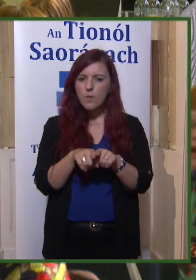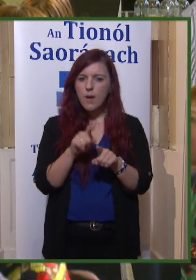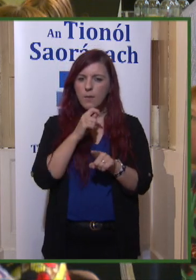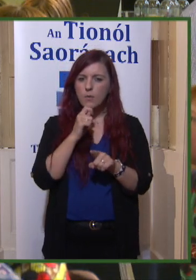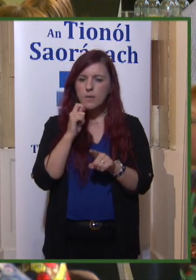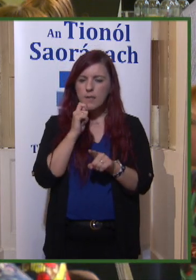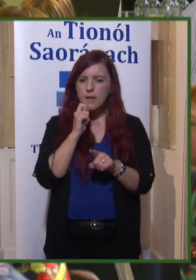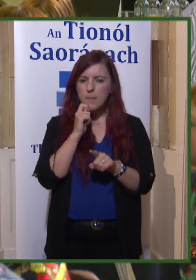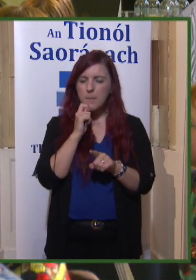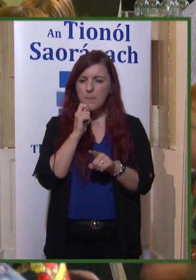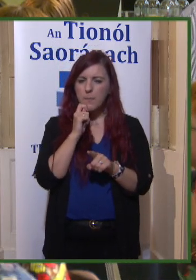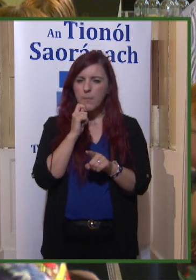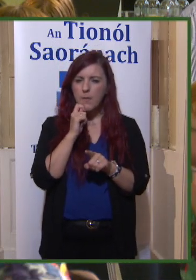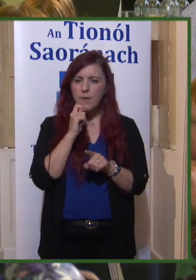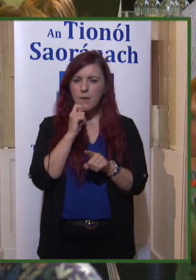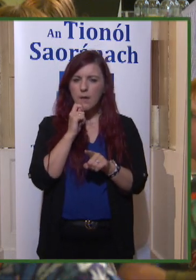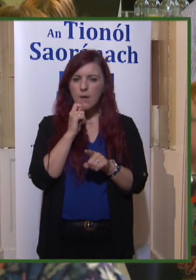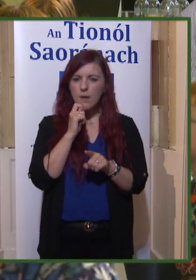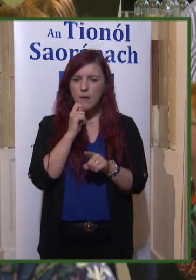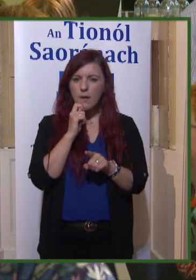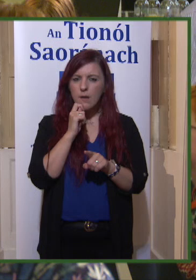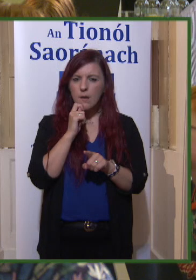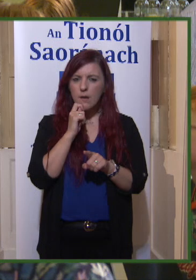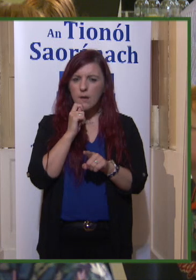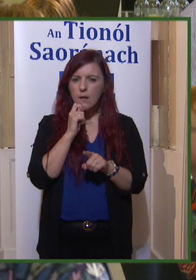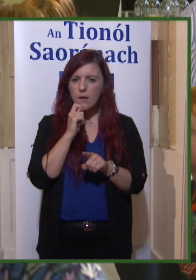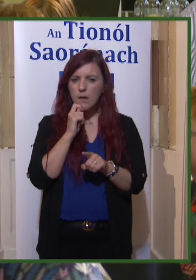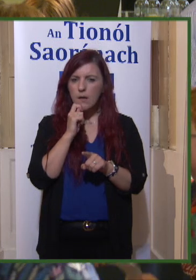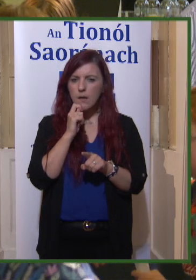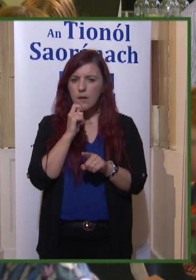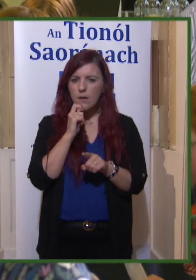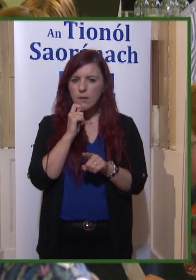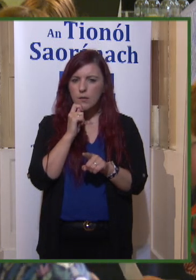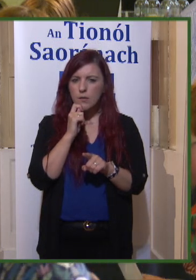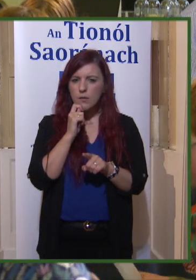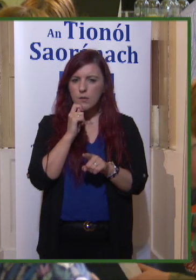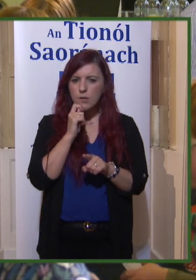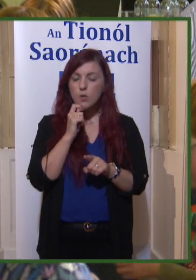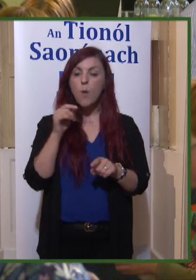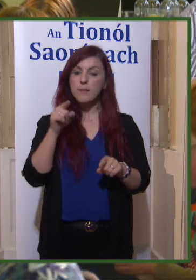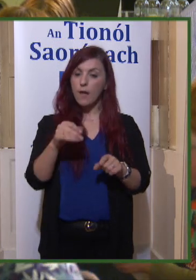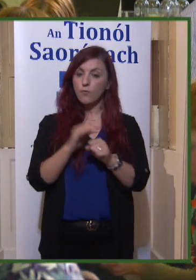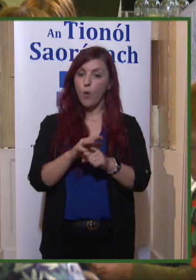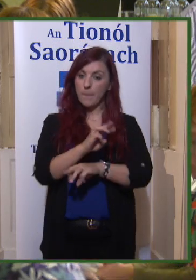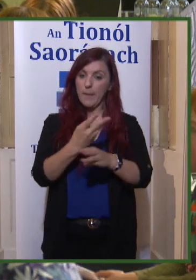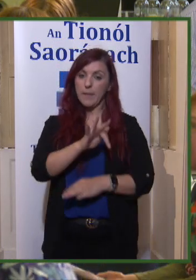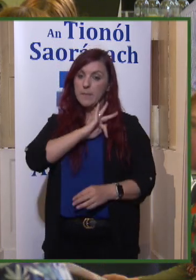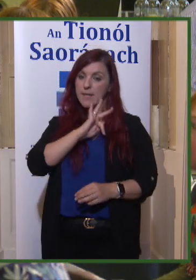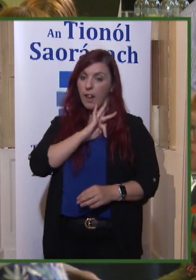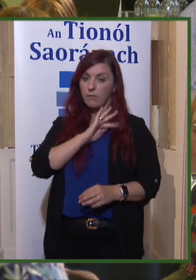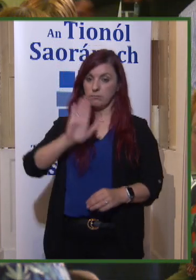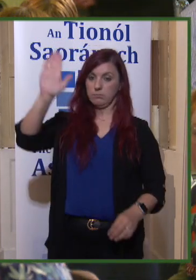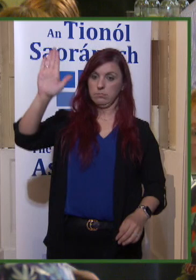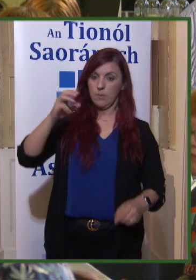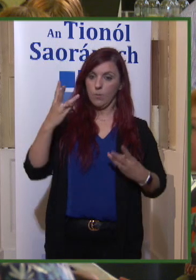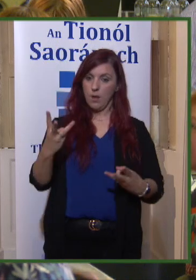1,000. Is that consistent with individuals putting their name forward and also people from political parties putting their name